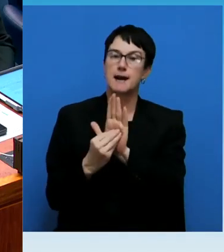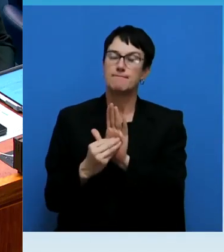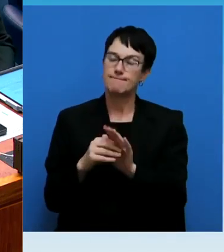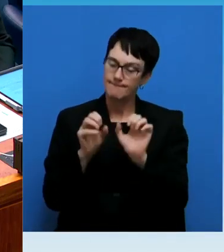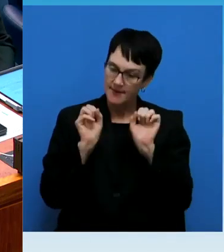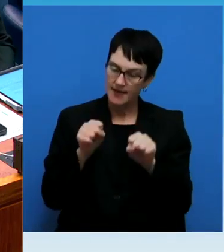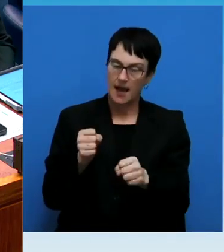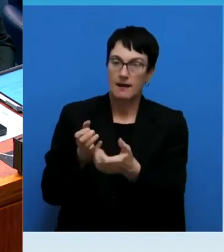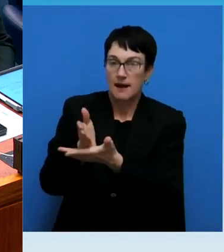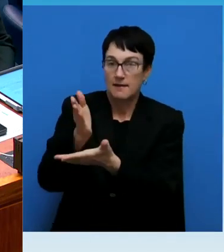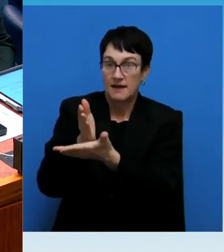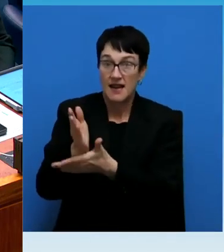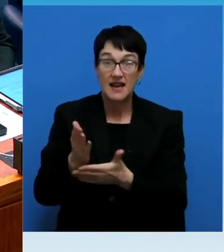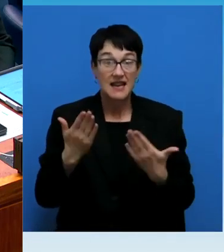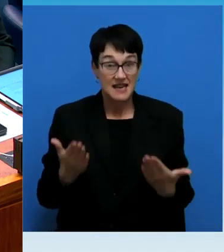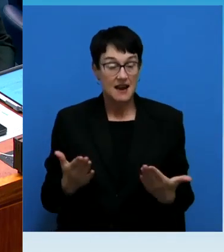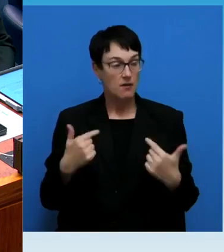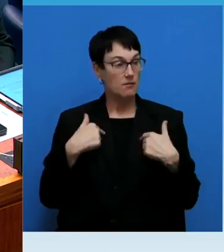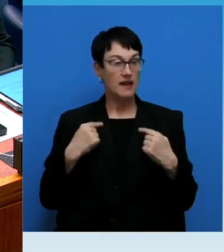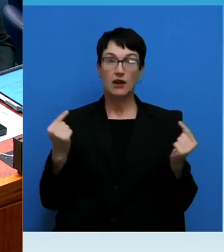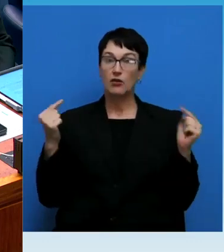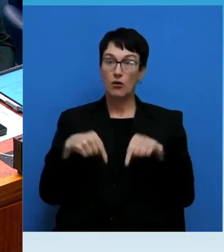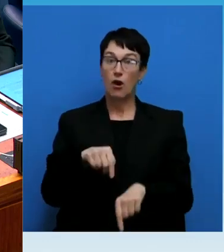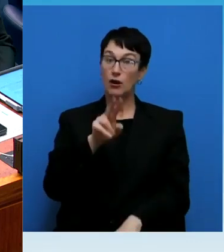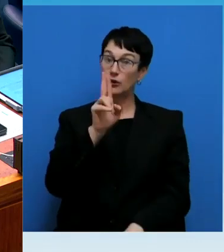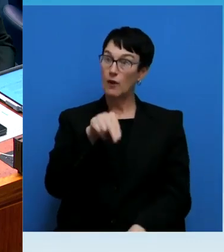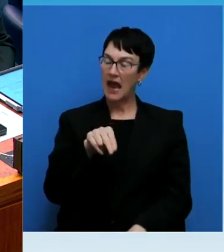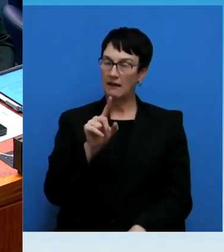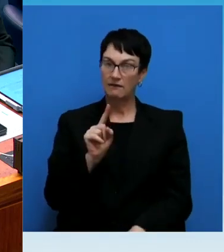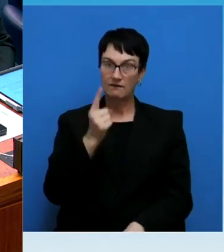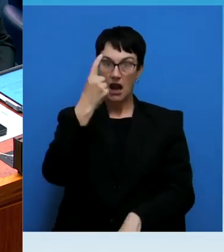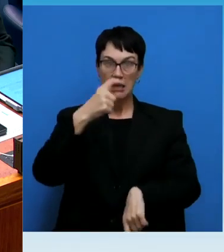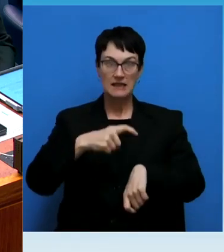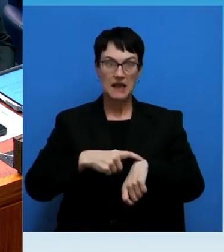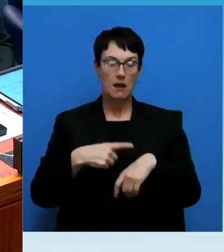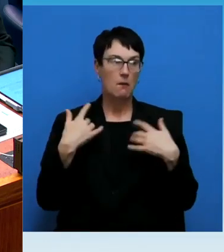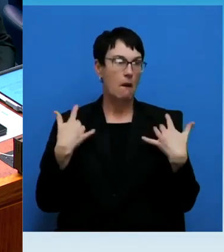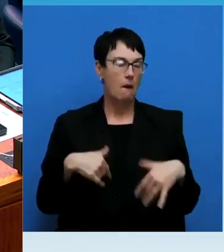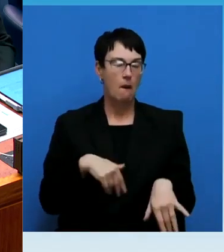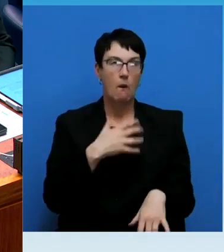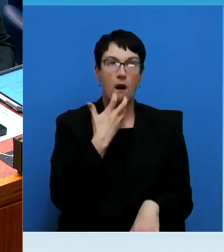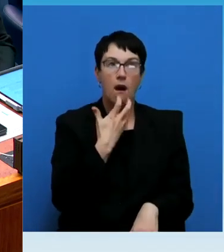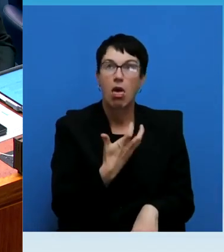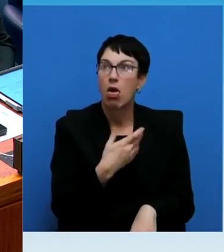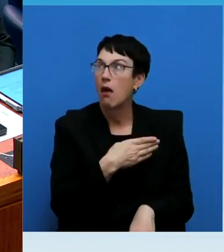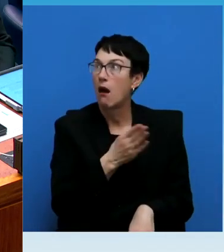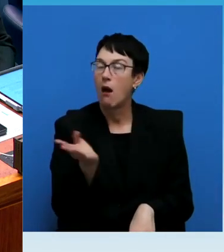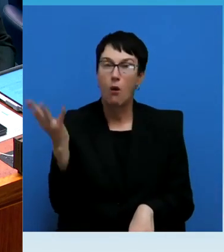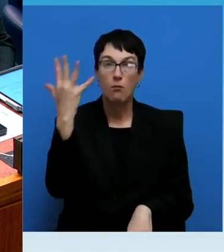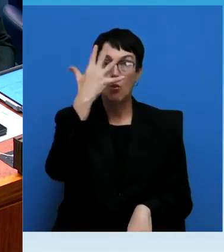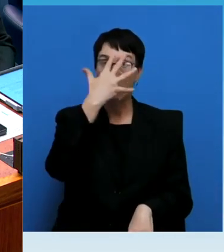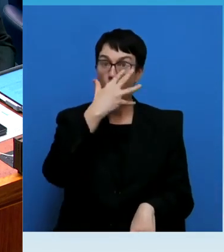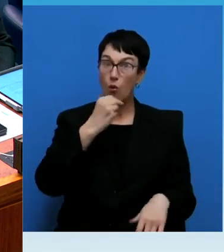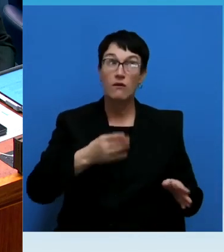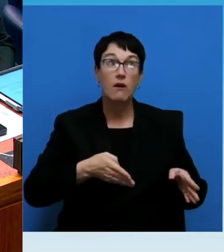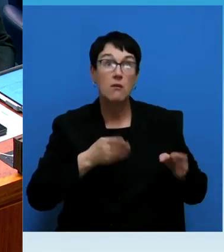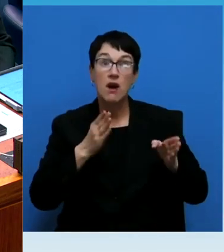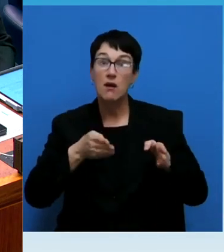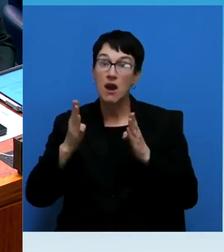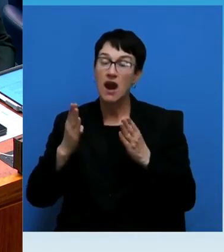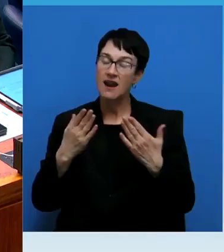continue to take the leading role in promoting disability inclusion to make our world more beautiful. Thank